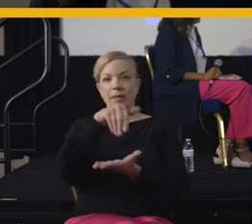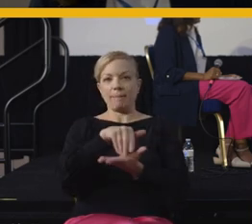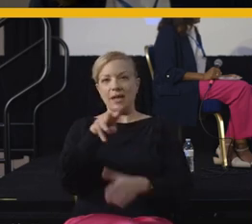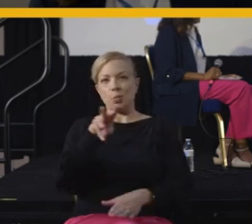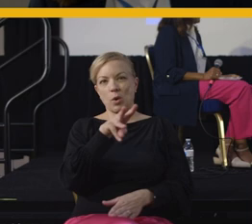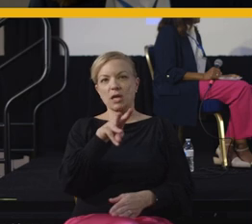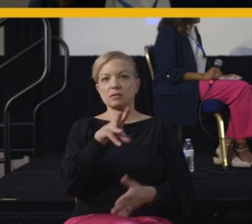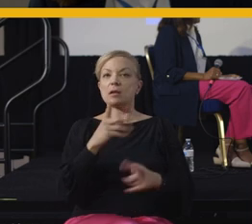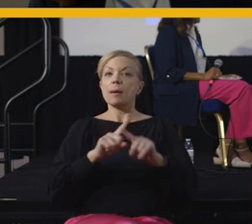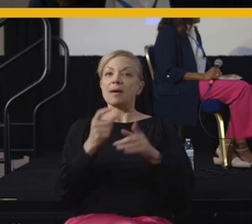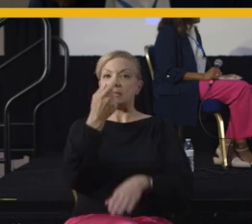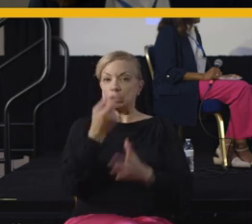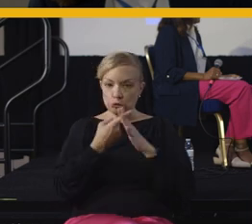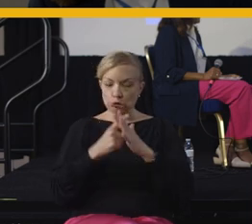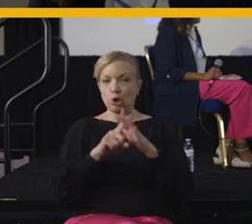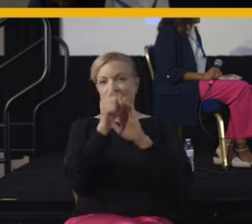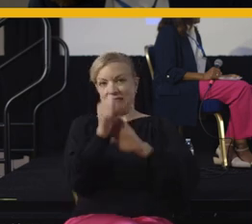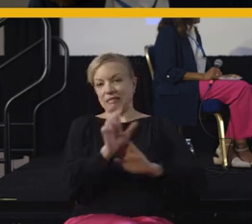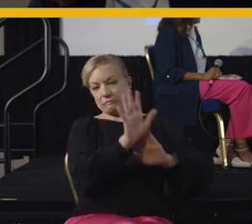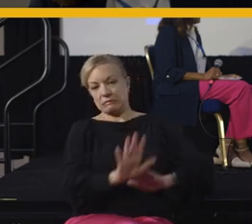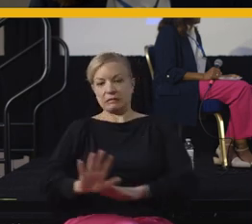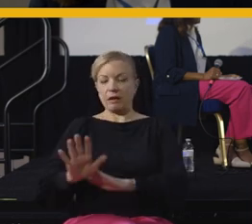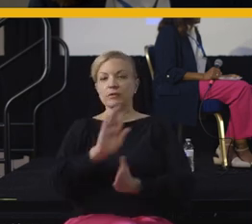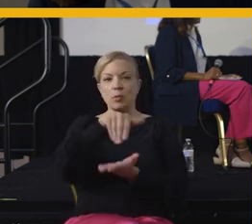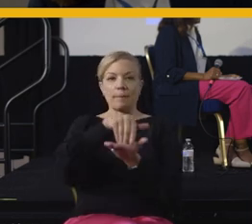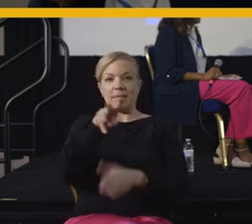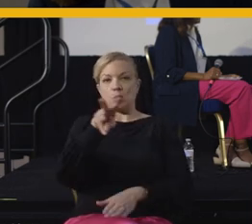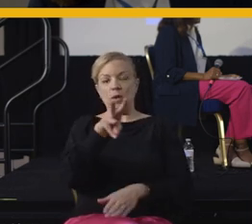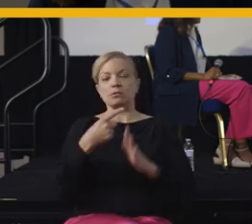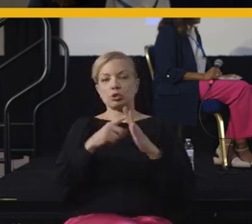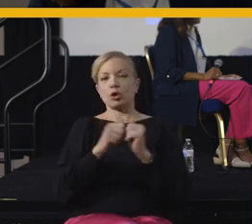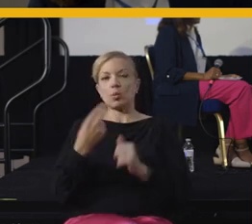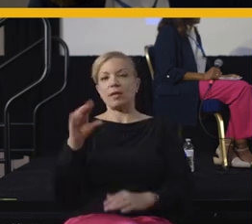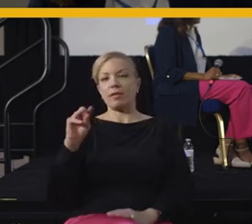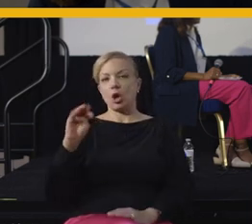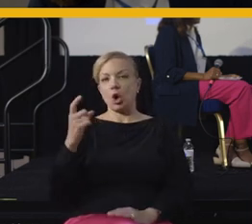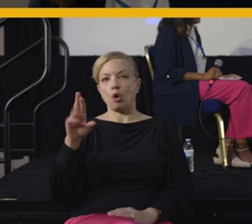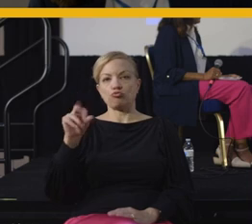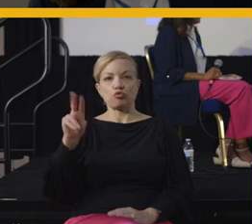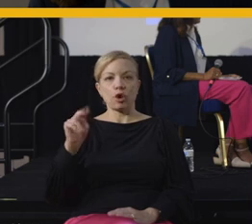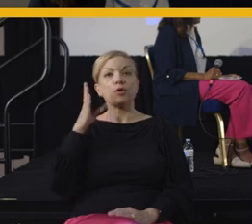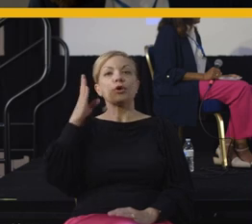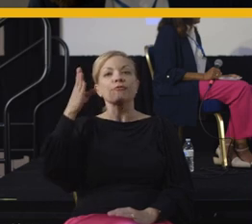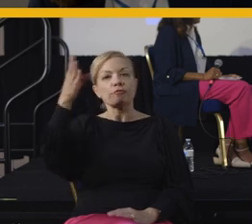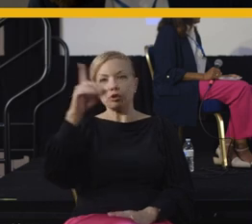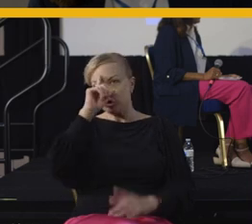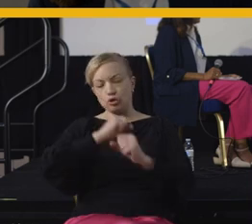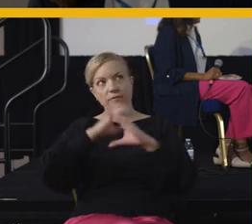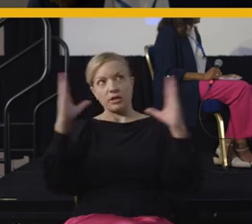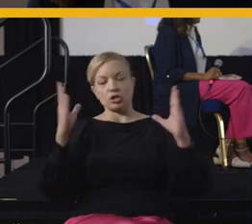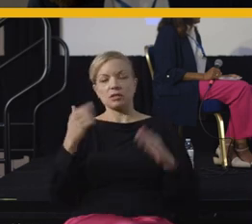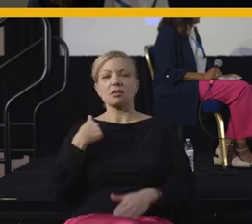South. The Midwest began with Homegrown Future Visions, and we looked at